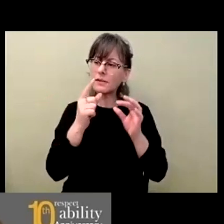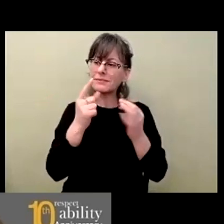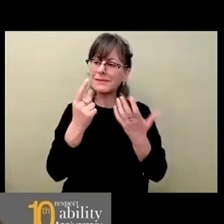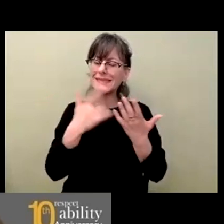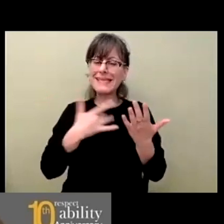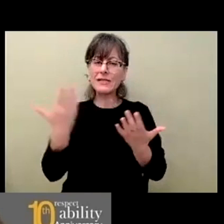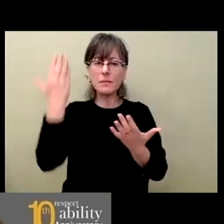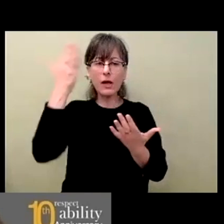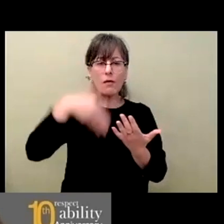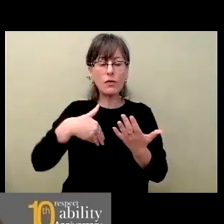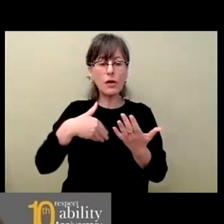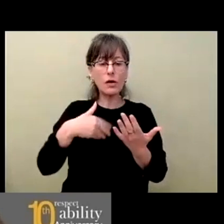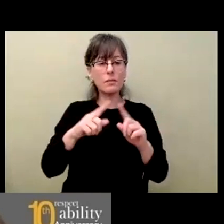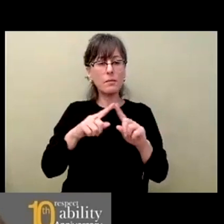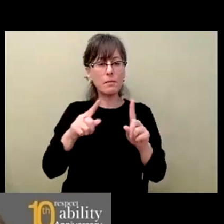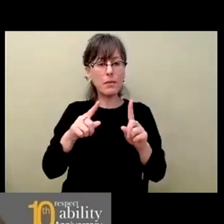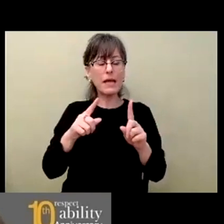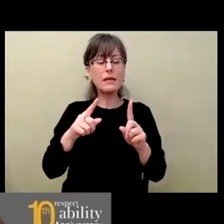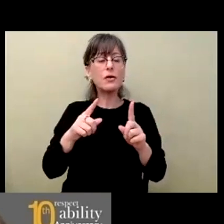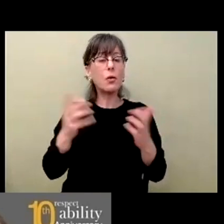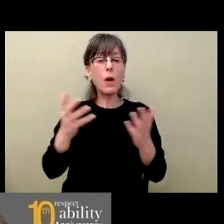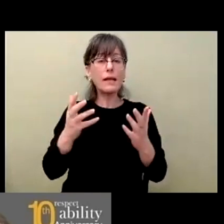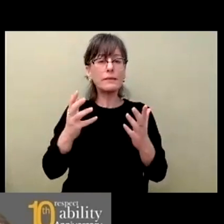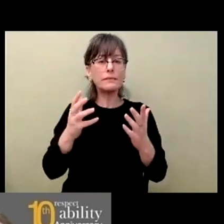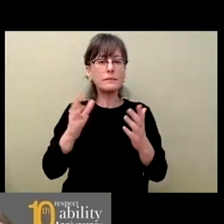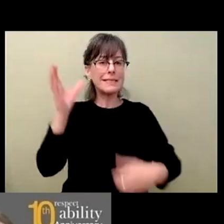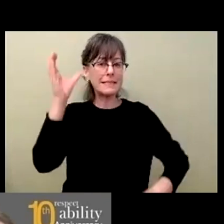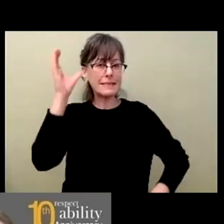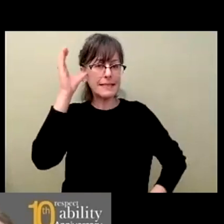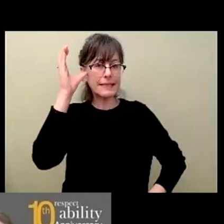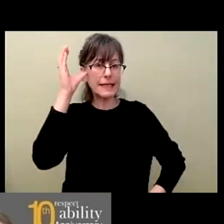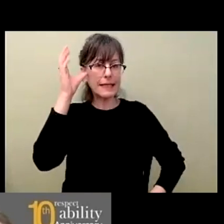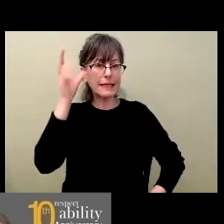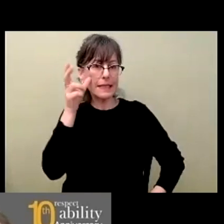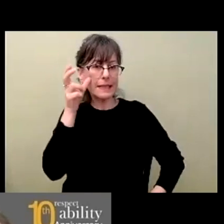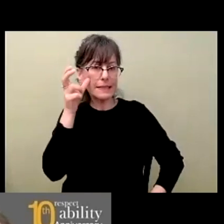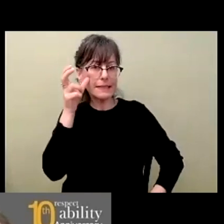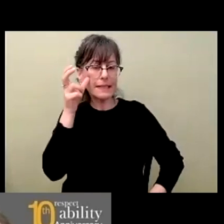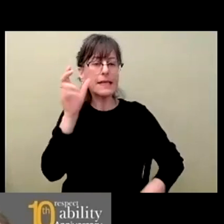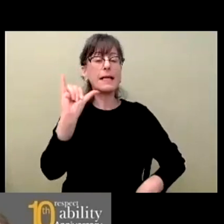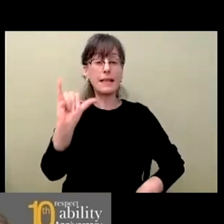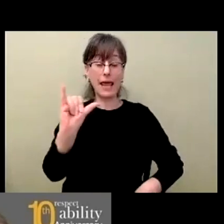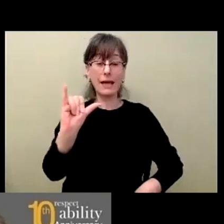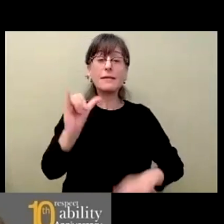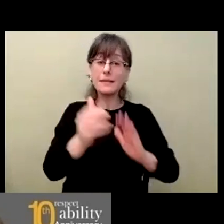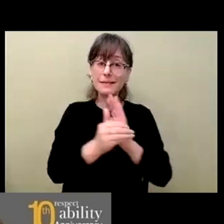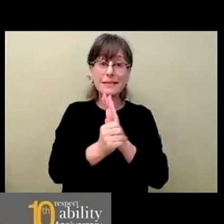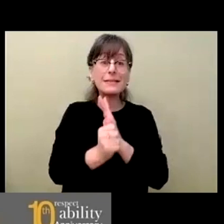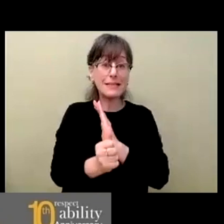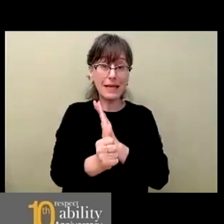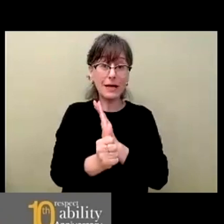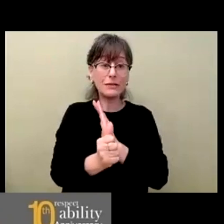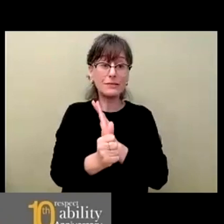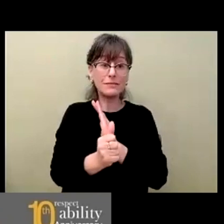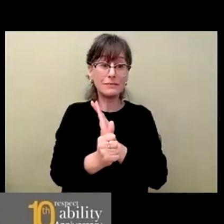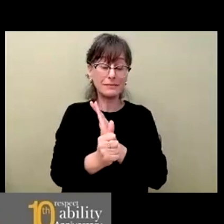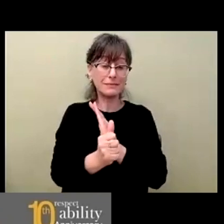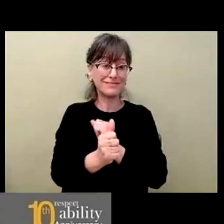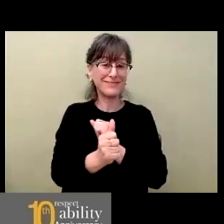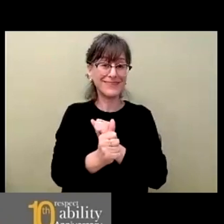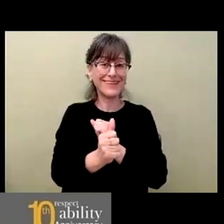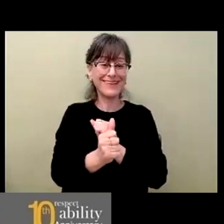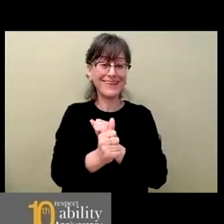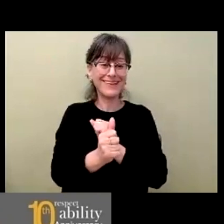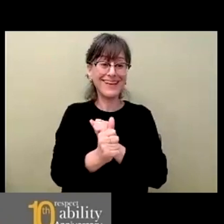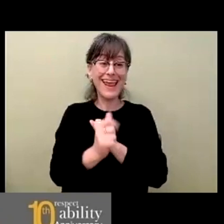to develop the skill of listening. Listening is a skill. It's actually a fairly